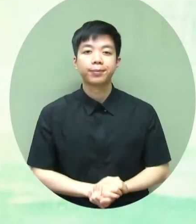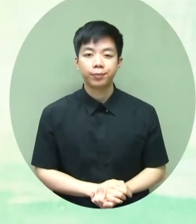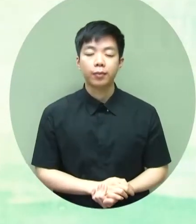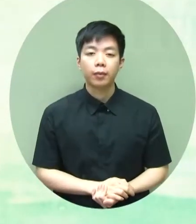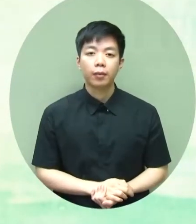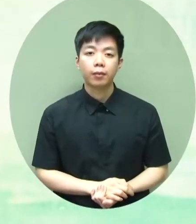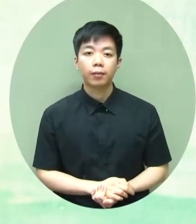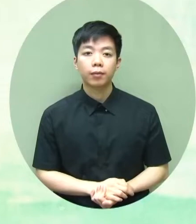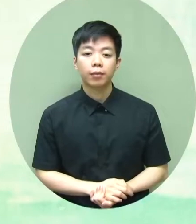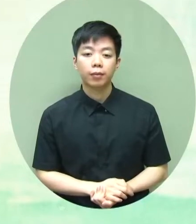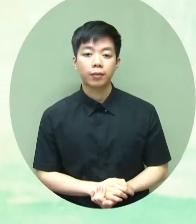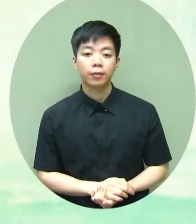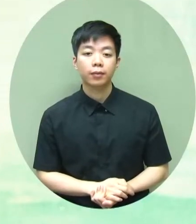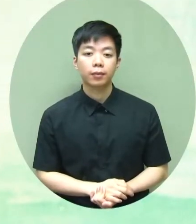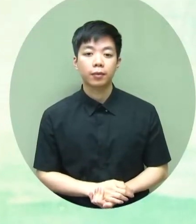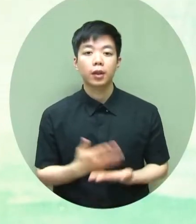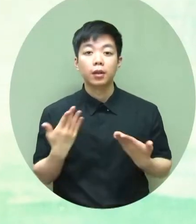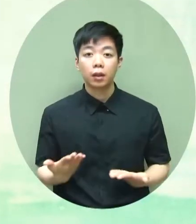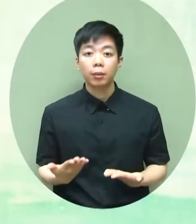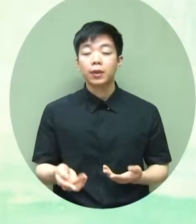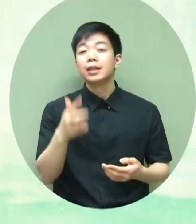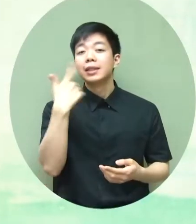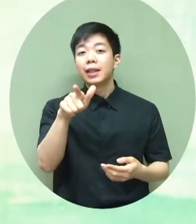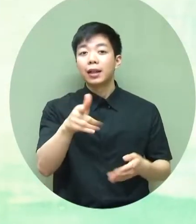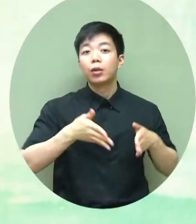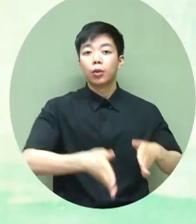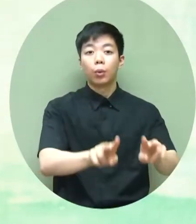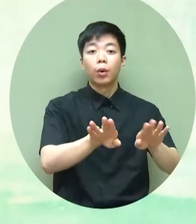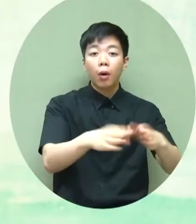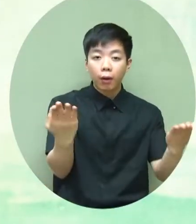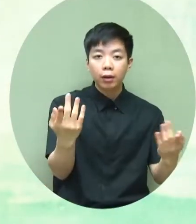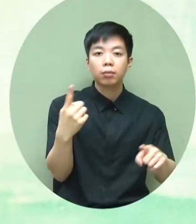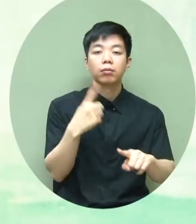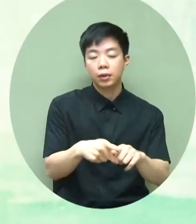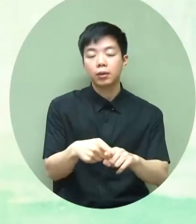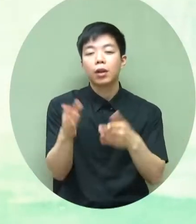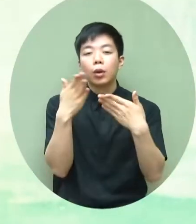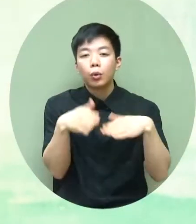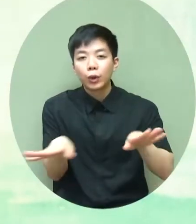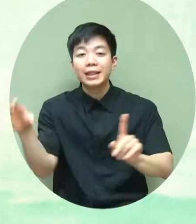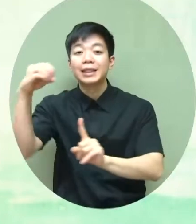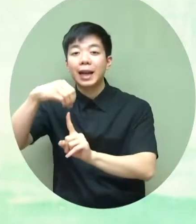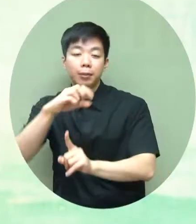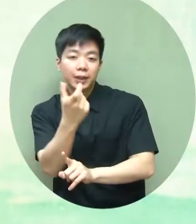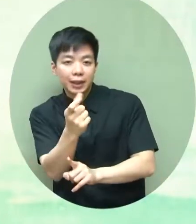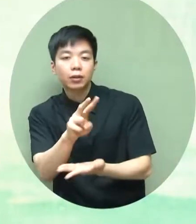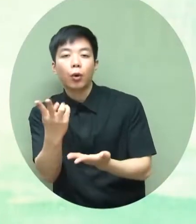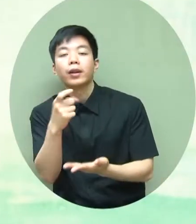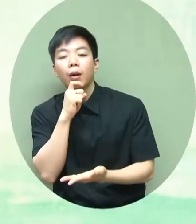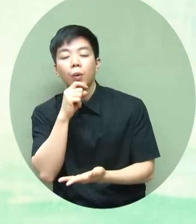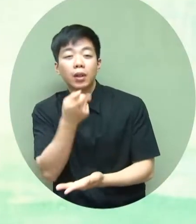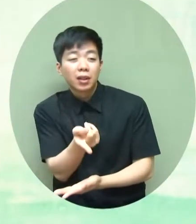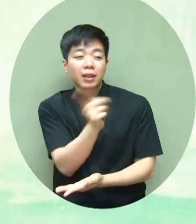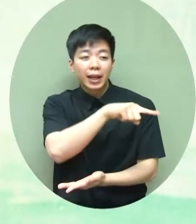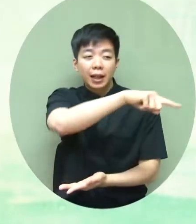station, that is Hong Kong CEC. And then the fare for that station will be adjusted, but the fare for